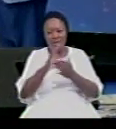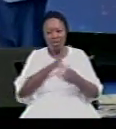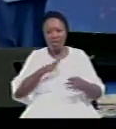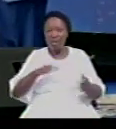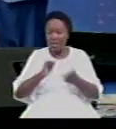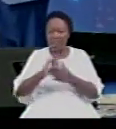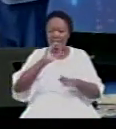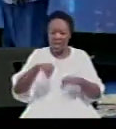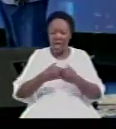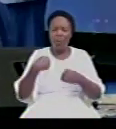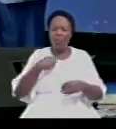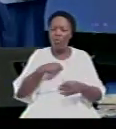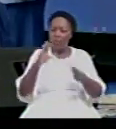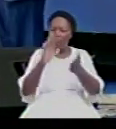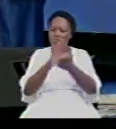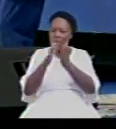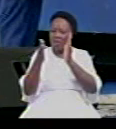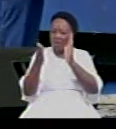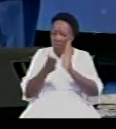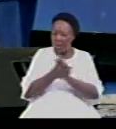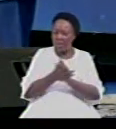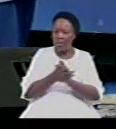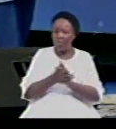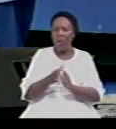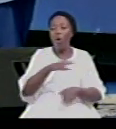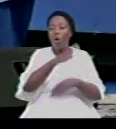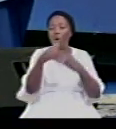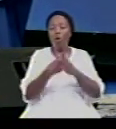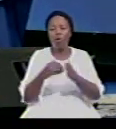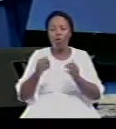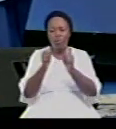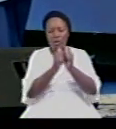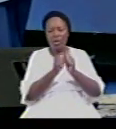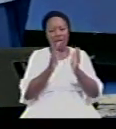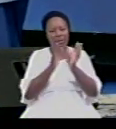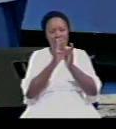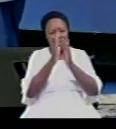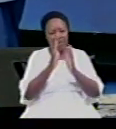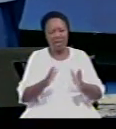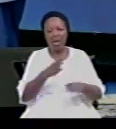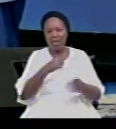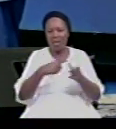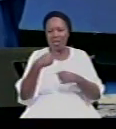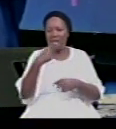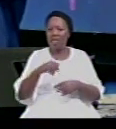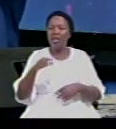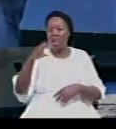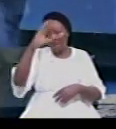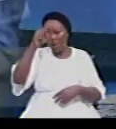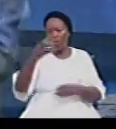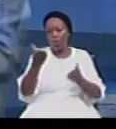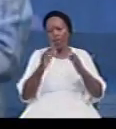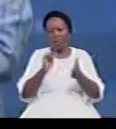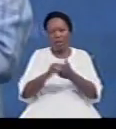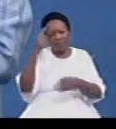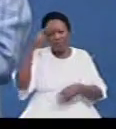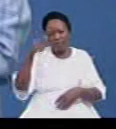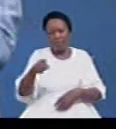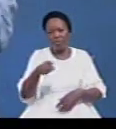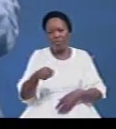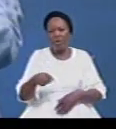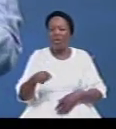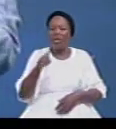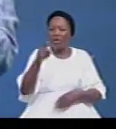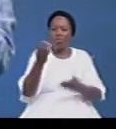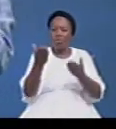became altogether Christian. And he said, he wants that for you. He wants that for everyone